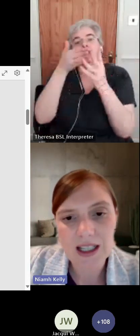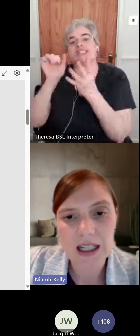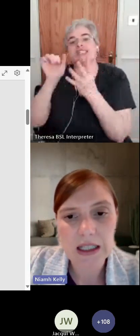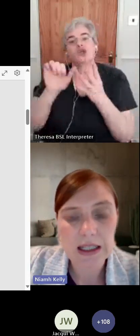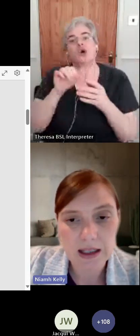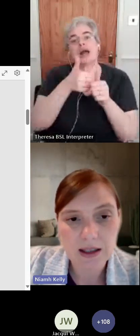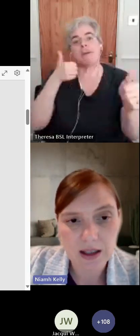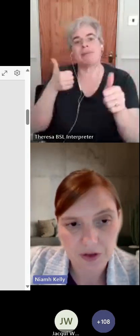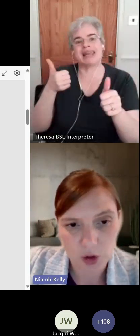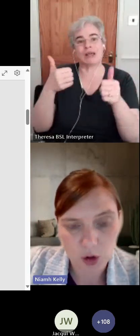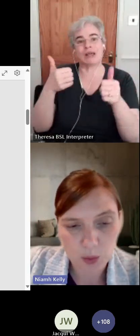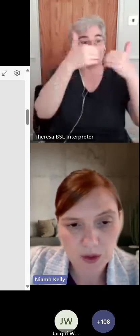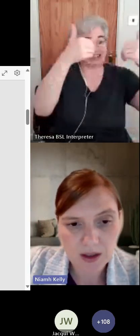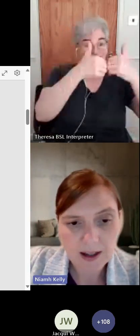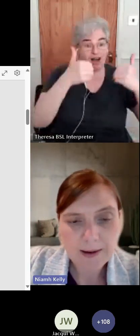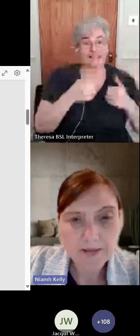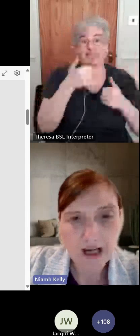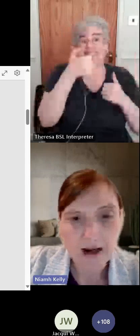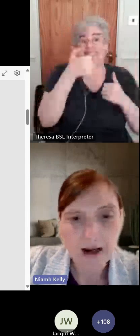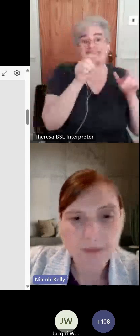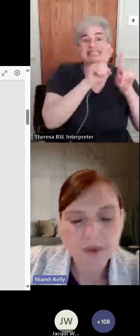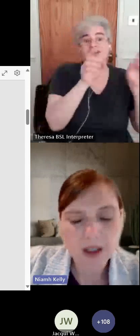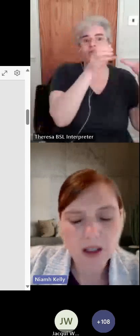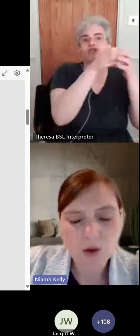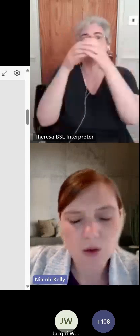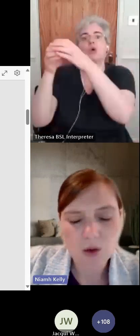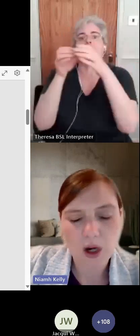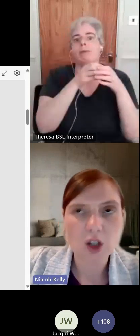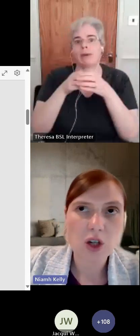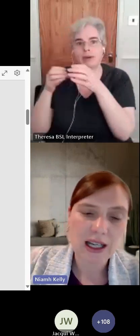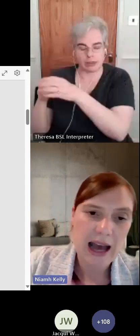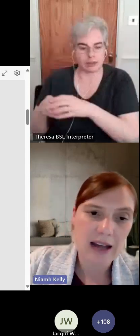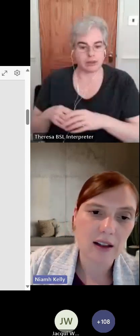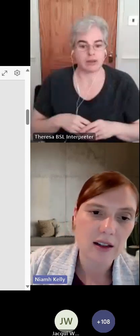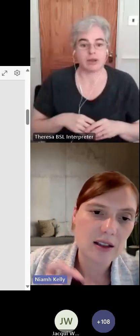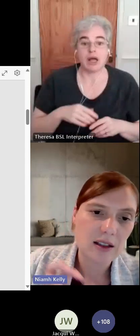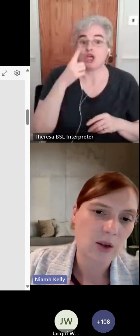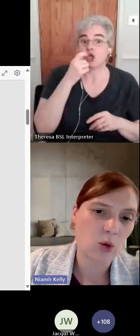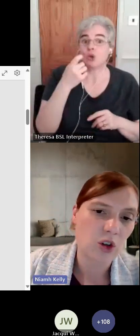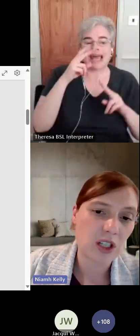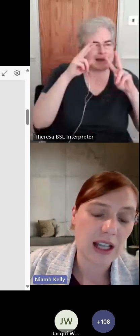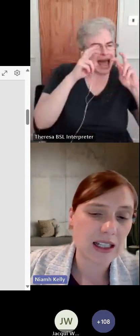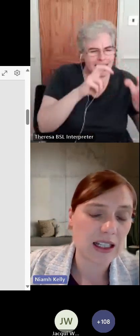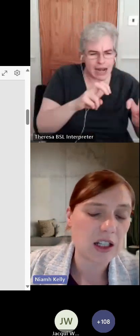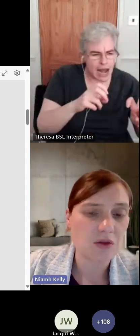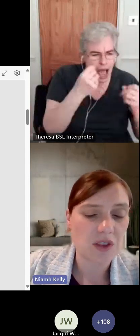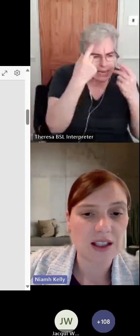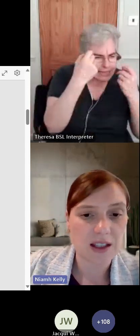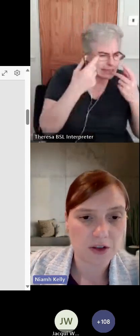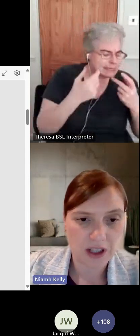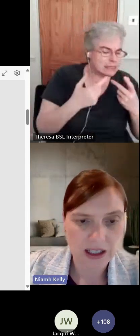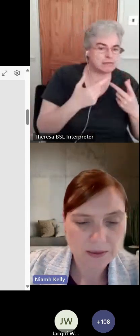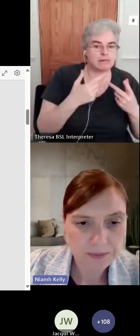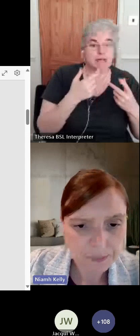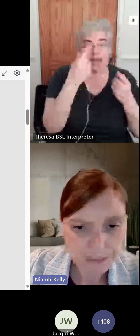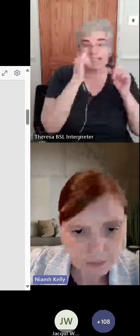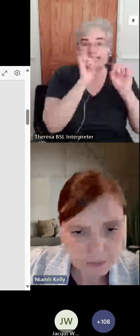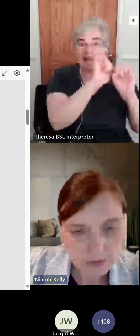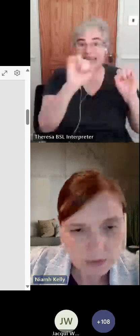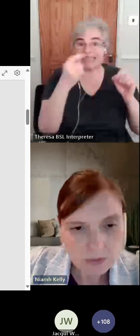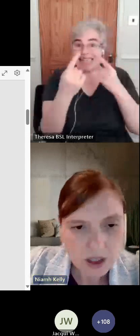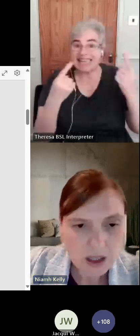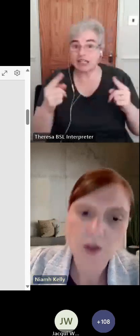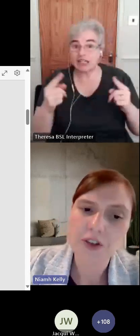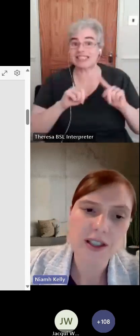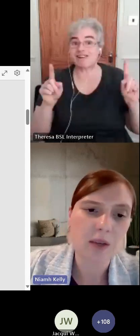we've divided it into 6 different groups. Where you can analyze and understand each of these differently.